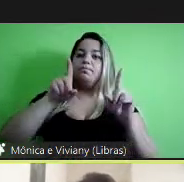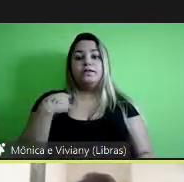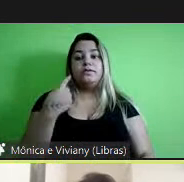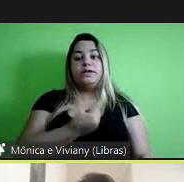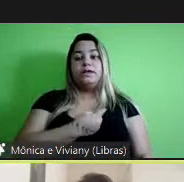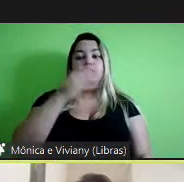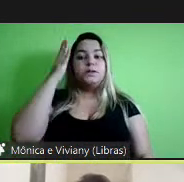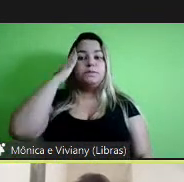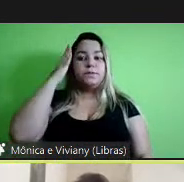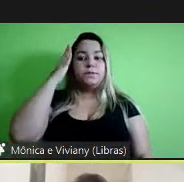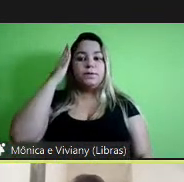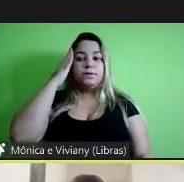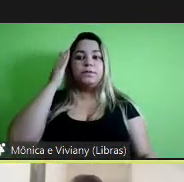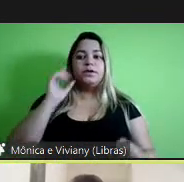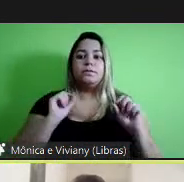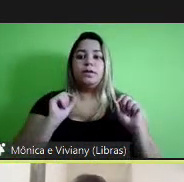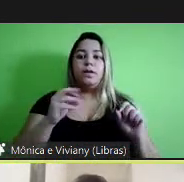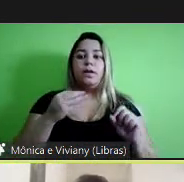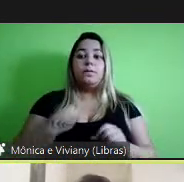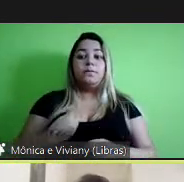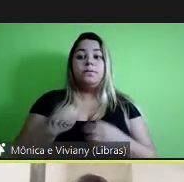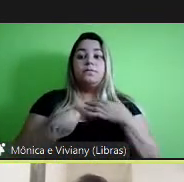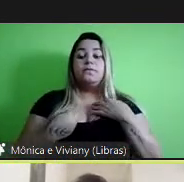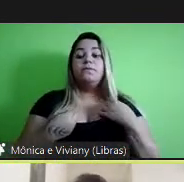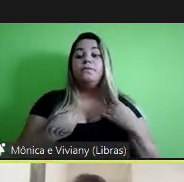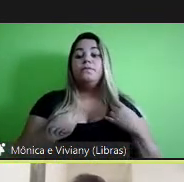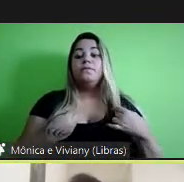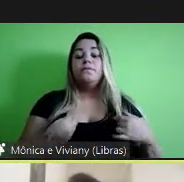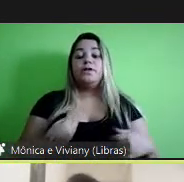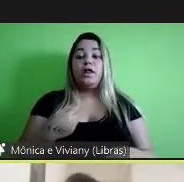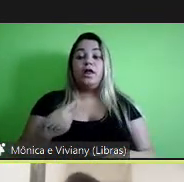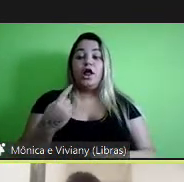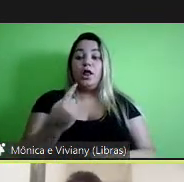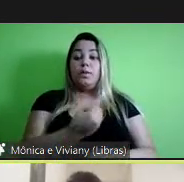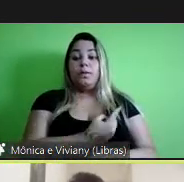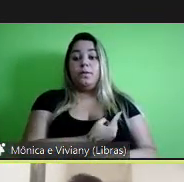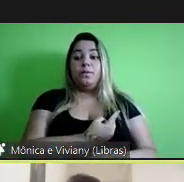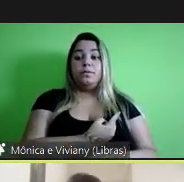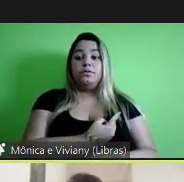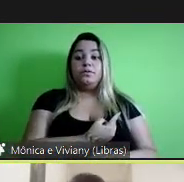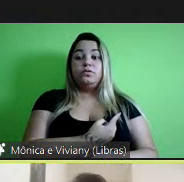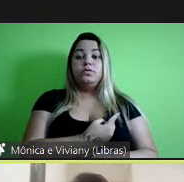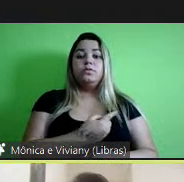And we know that we're living